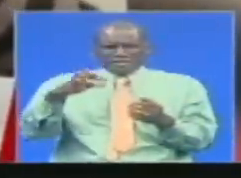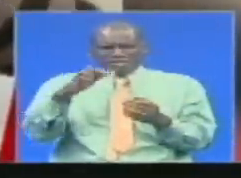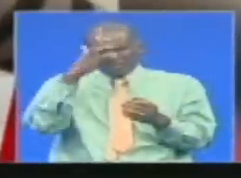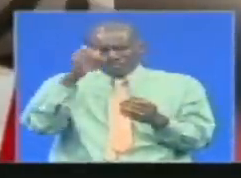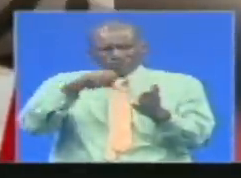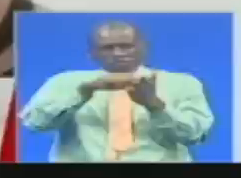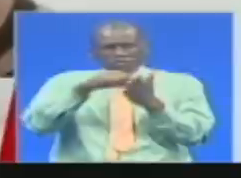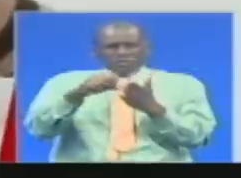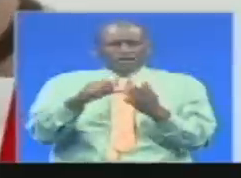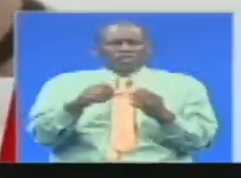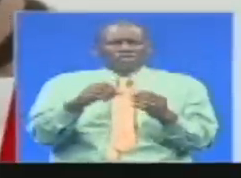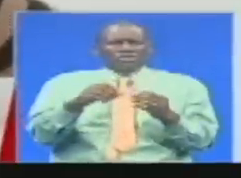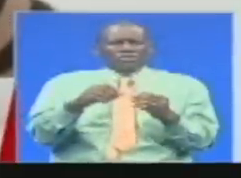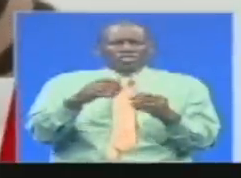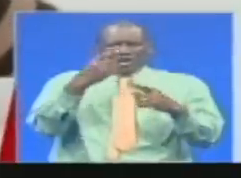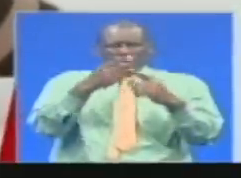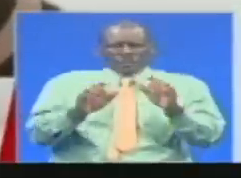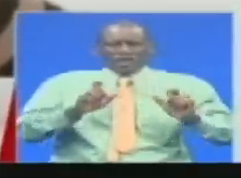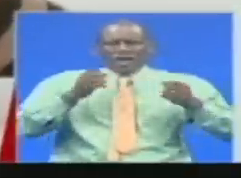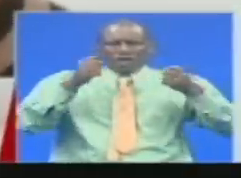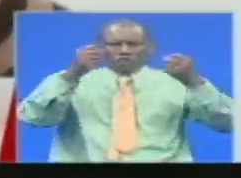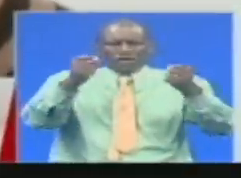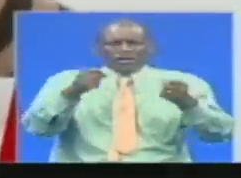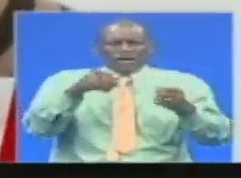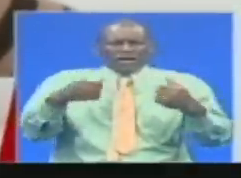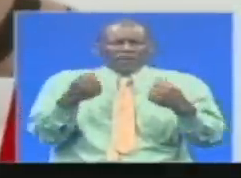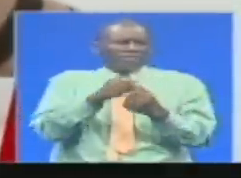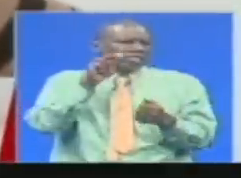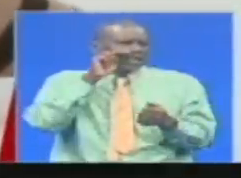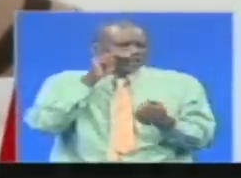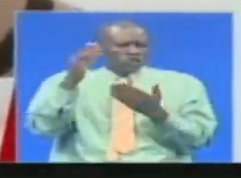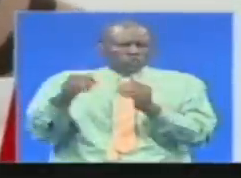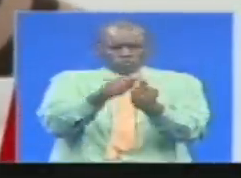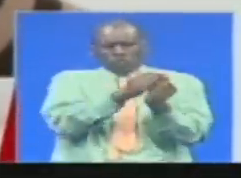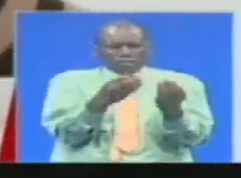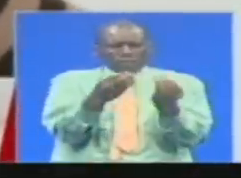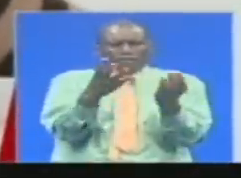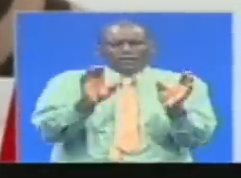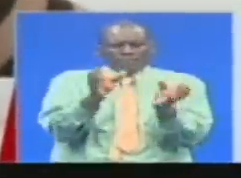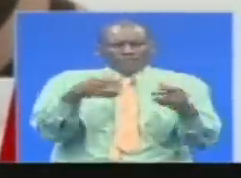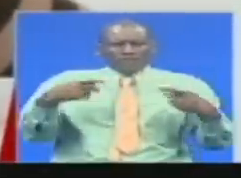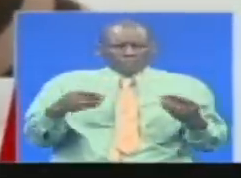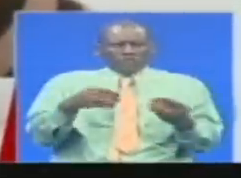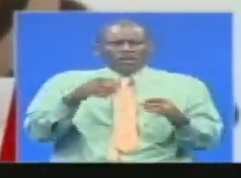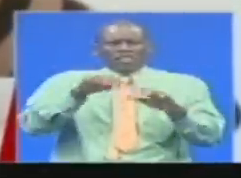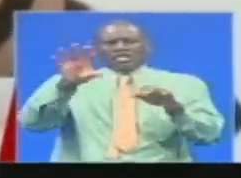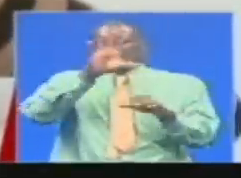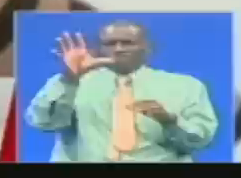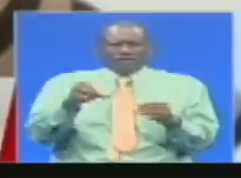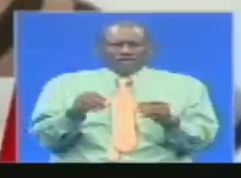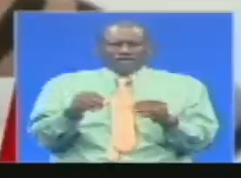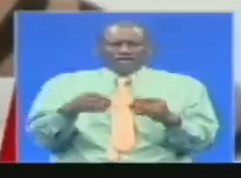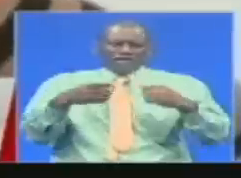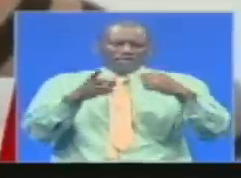of comedy. The annual awards ceremony held in Lagos, that's in Nigeria, brought together hundreds of media personalities across Africa in its